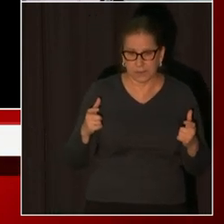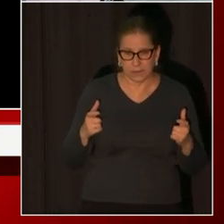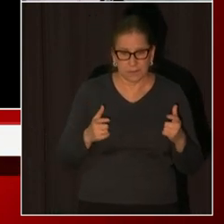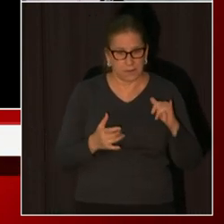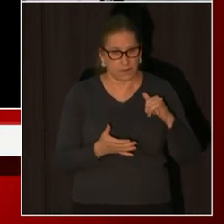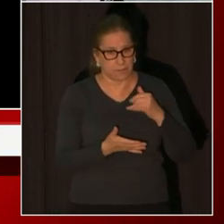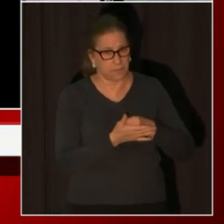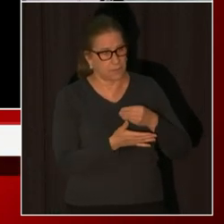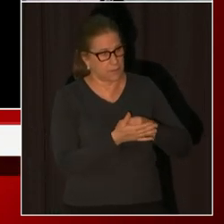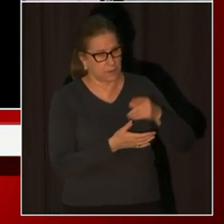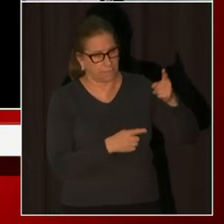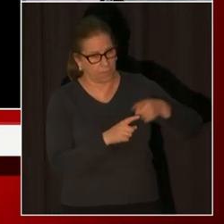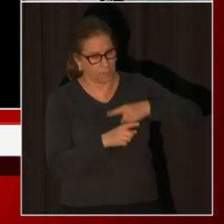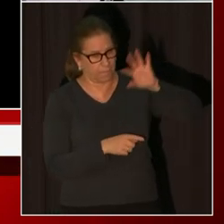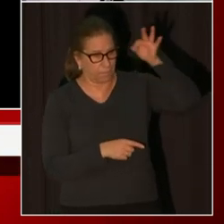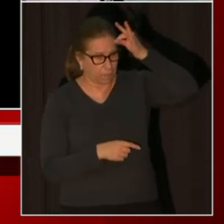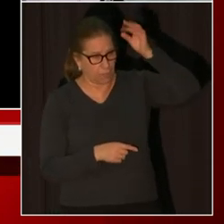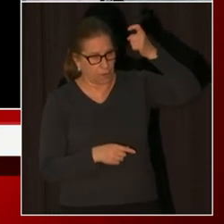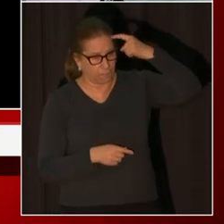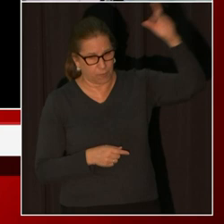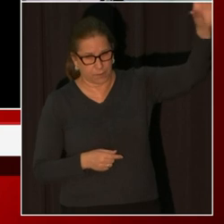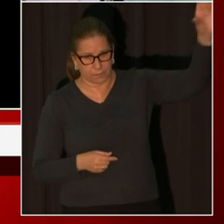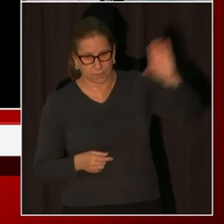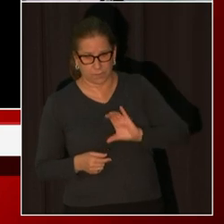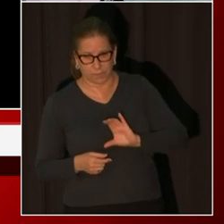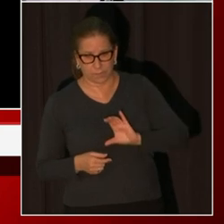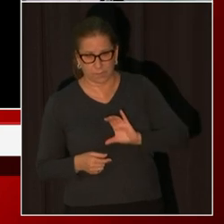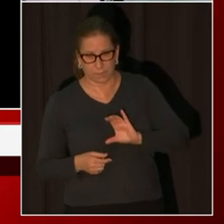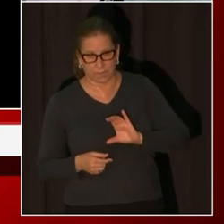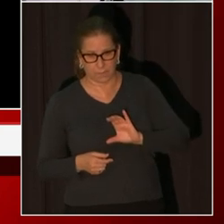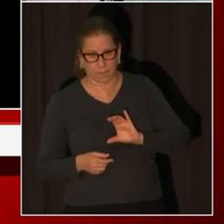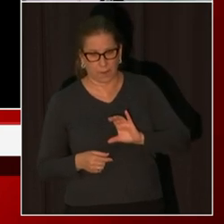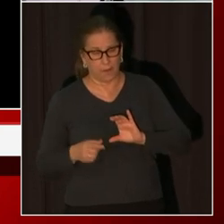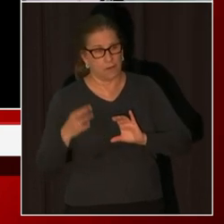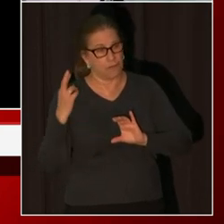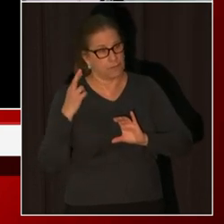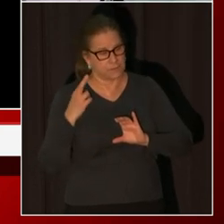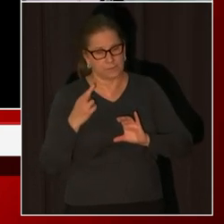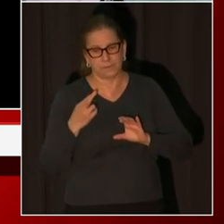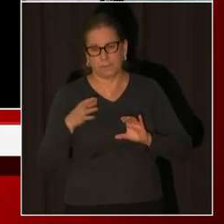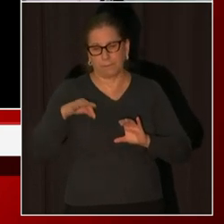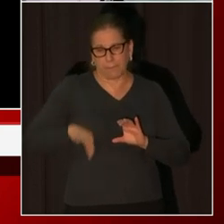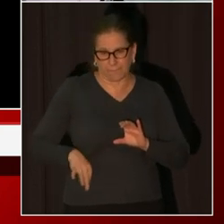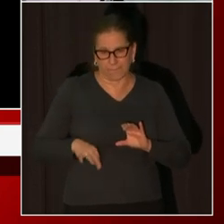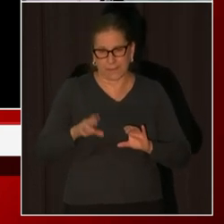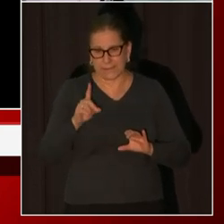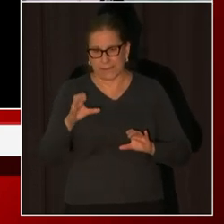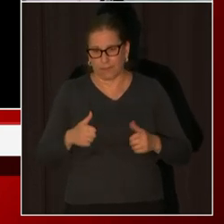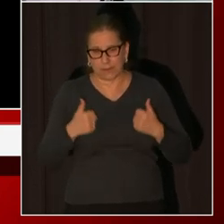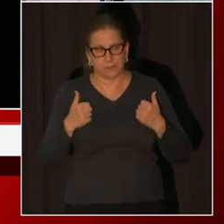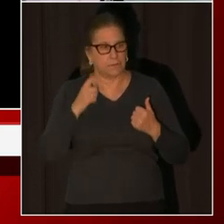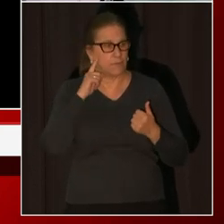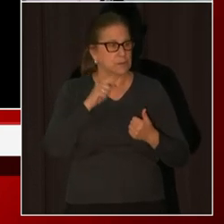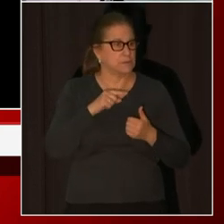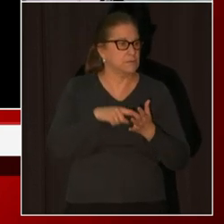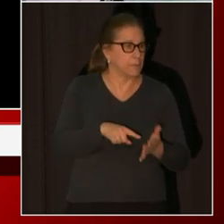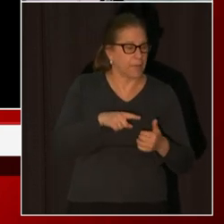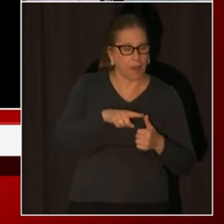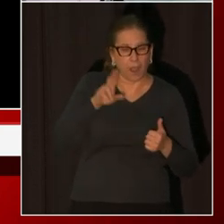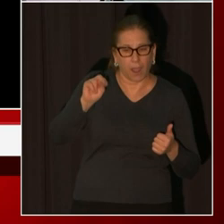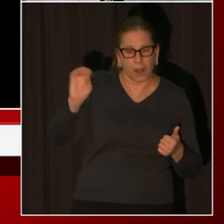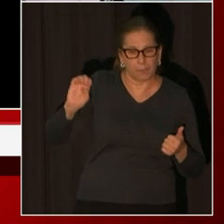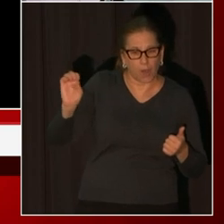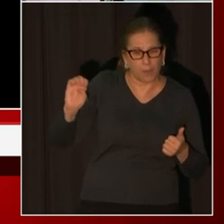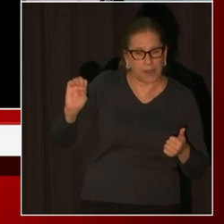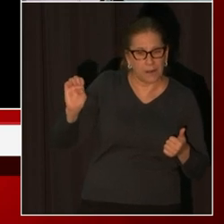government to the benefit directly of residents, like the unemployment insurance payments, both from our unemployment insurance